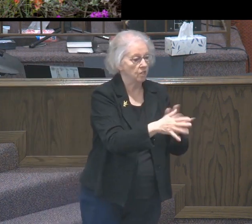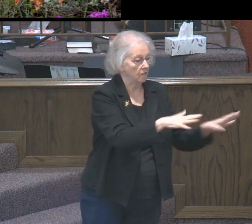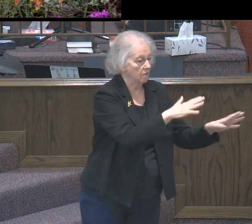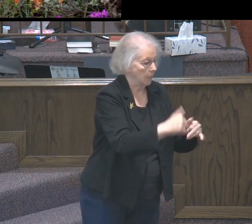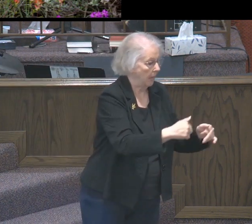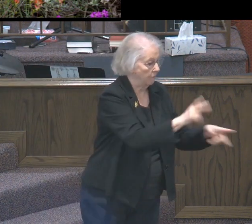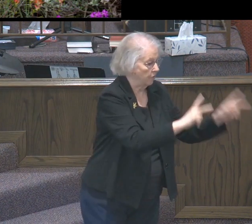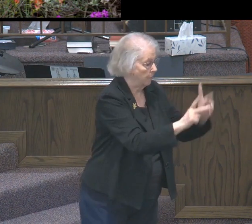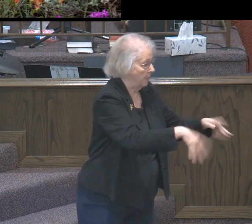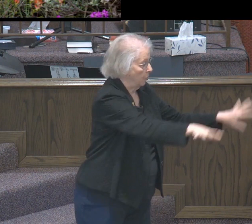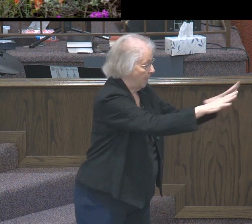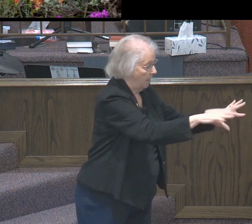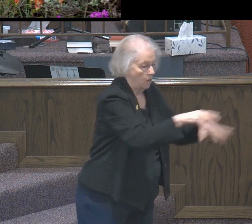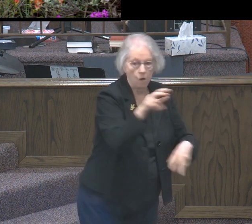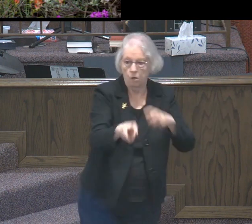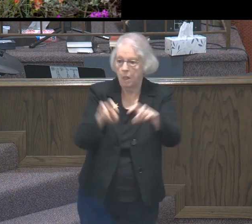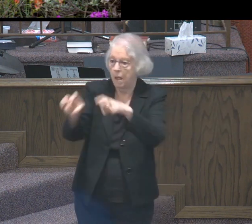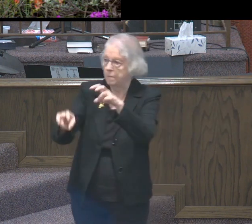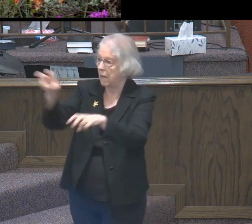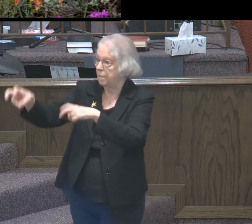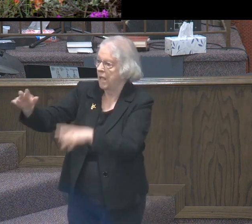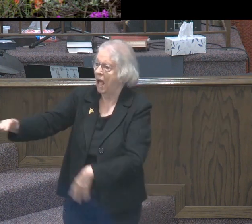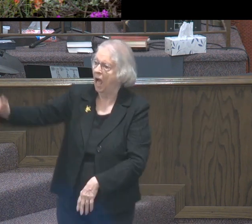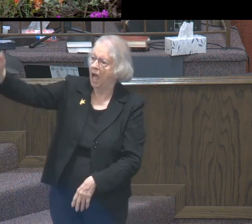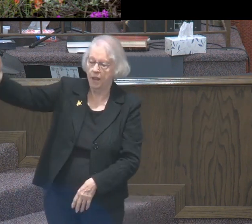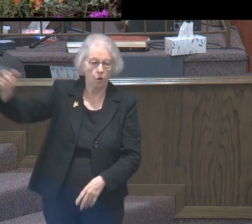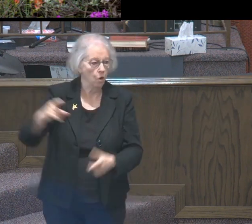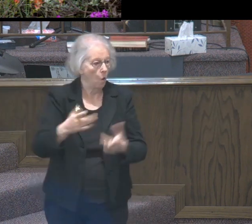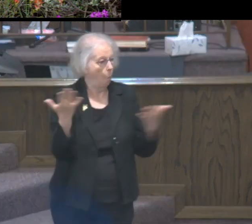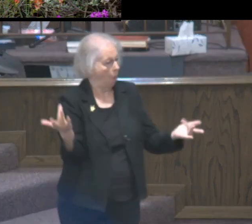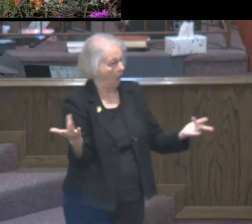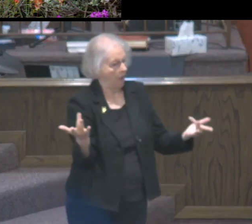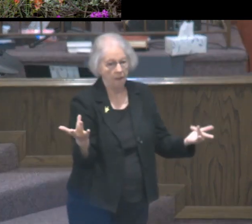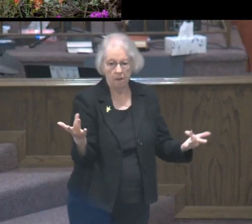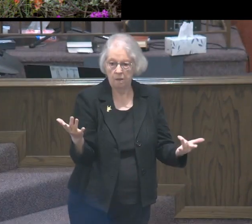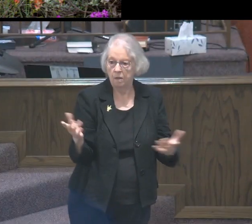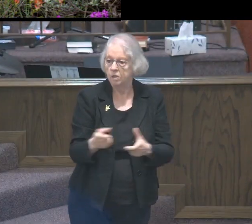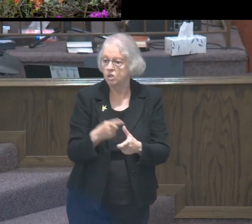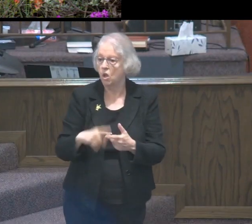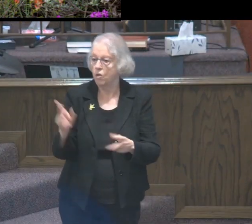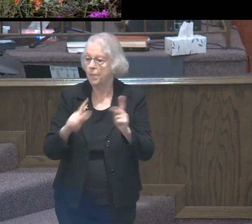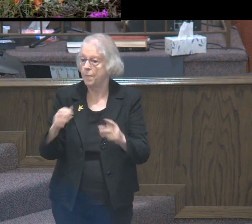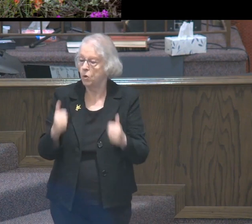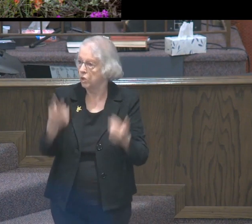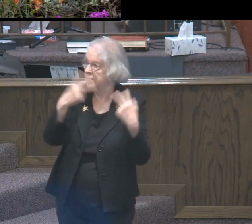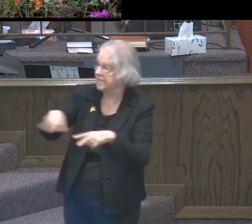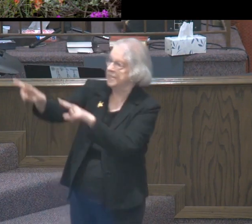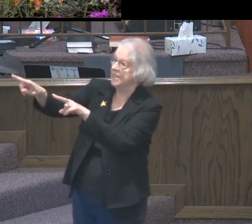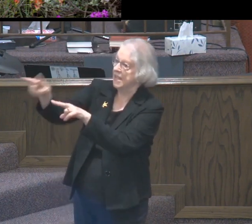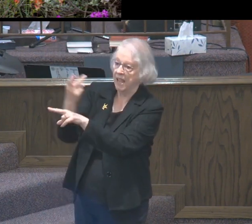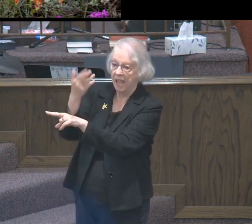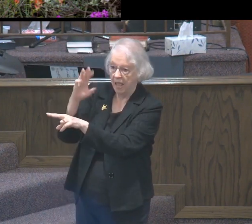for 3 years on the earth, what is it that he will kind of model for